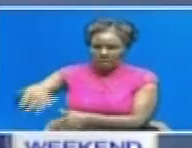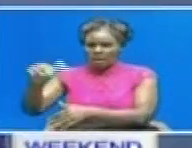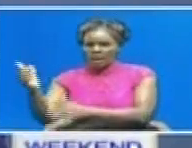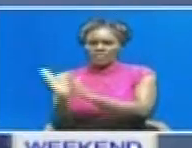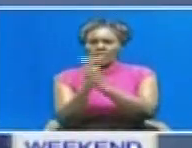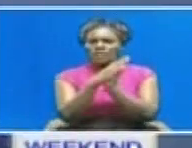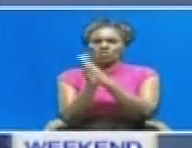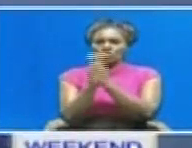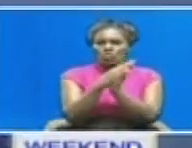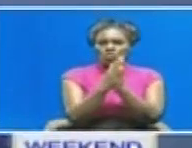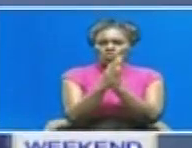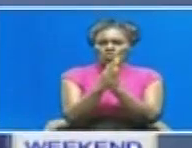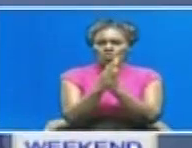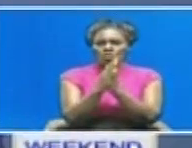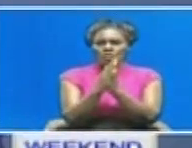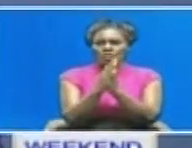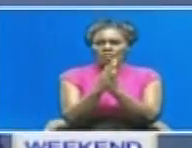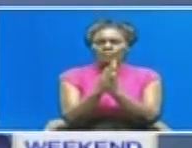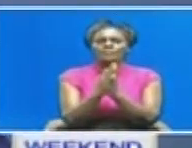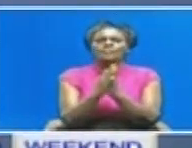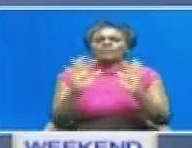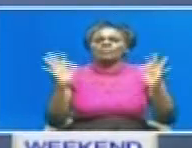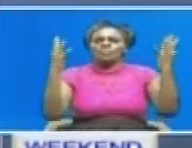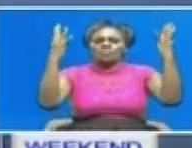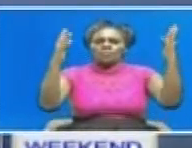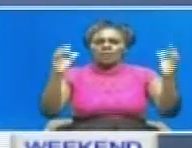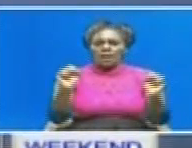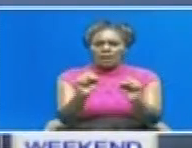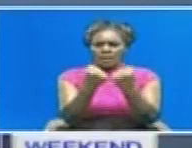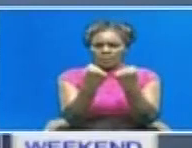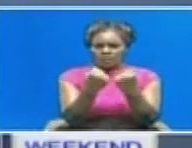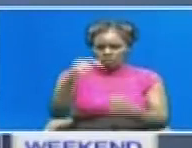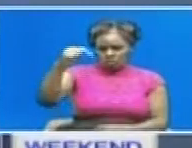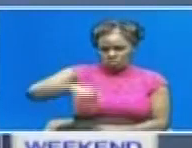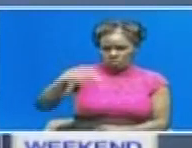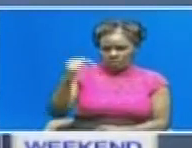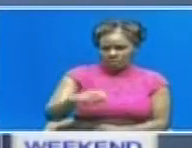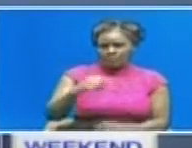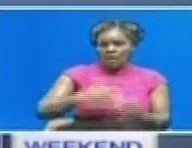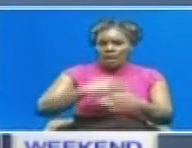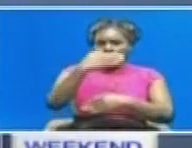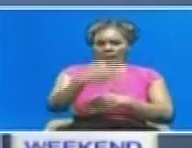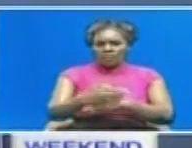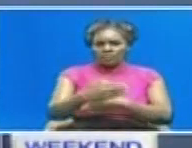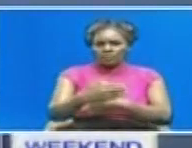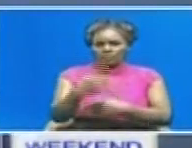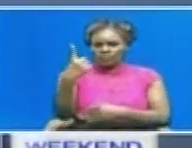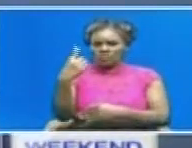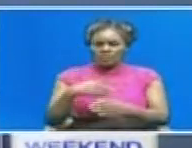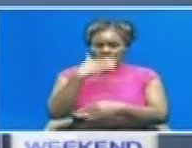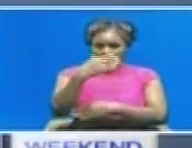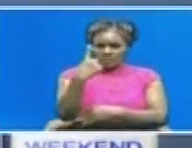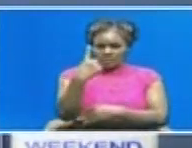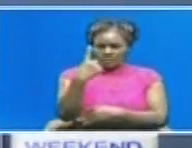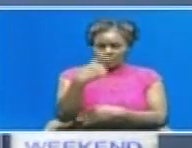now with respect to an anniversary that is taking place, or rather that took place today, and that's just after, a day after, the